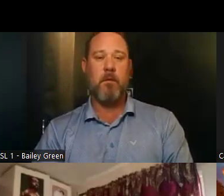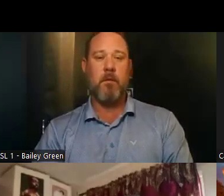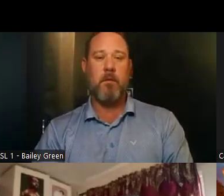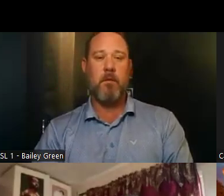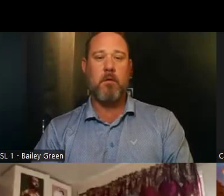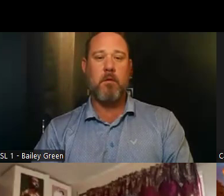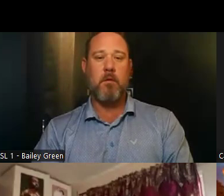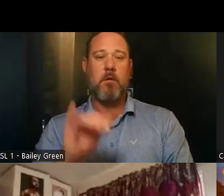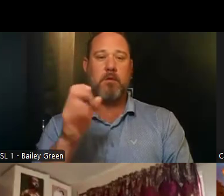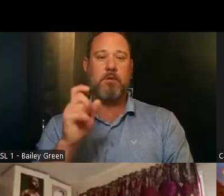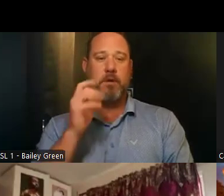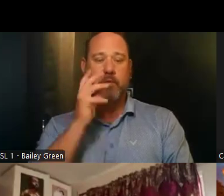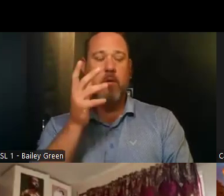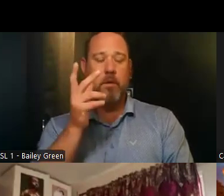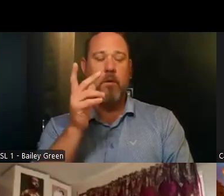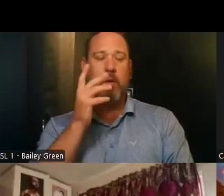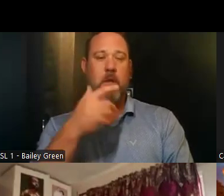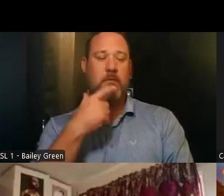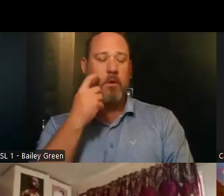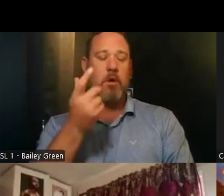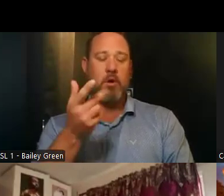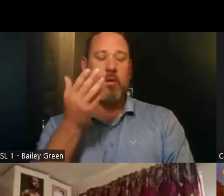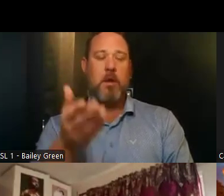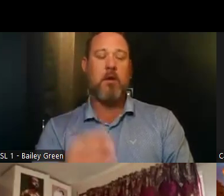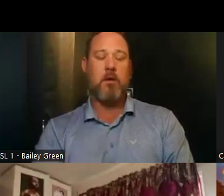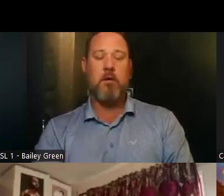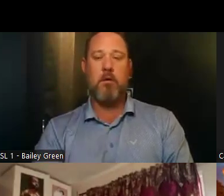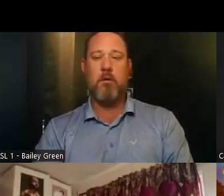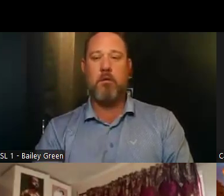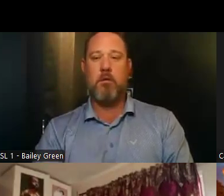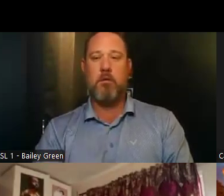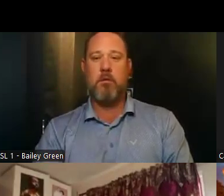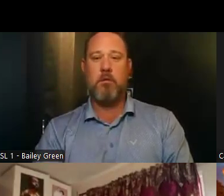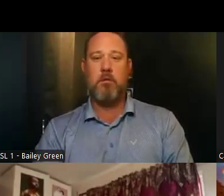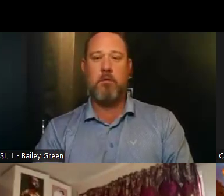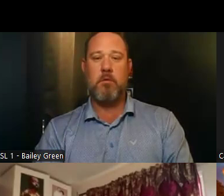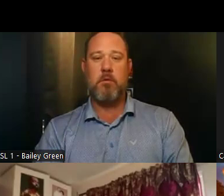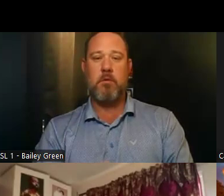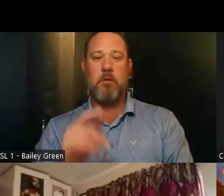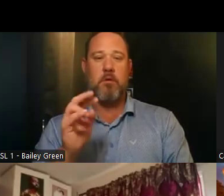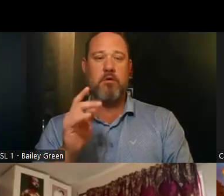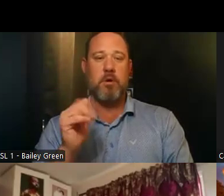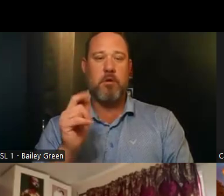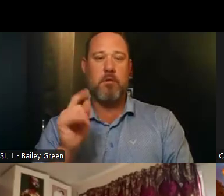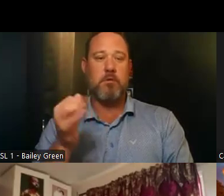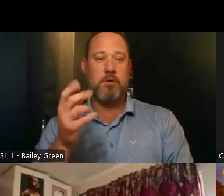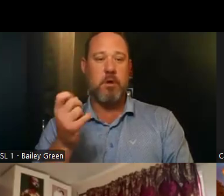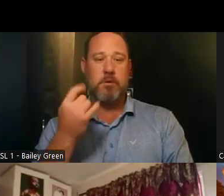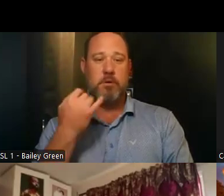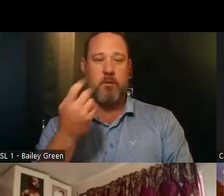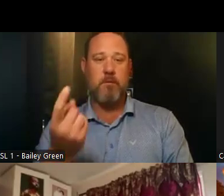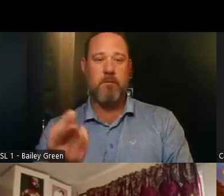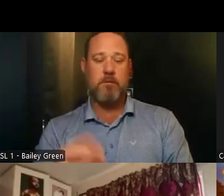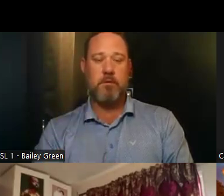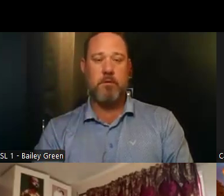Jax, we'd love to hear from you too, since you were there the whole time, but It'd be Trina, great do you if have any thoughts you want to add? Jax, if you wanted to go